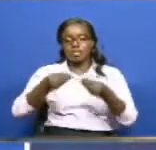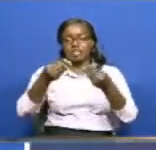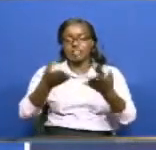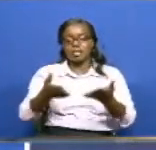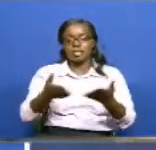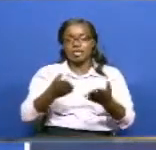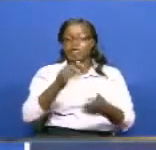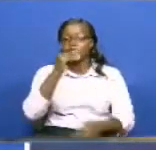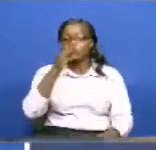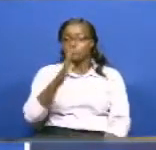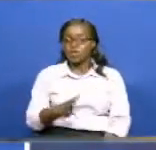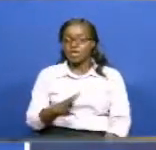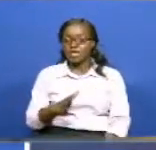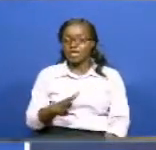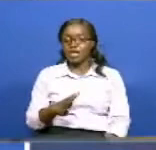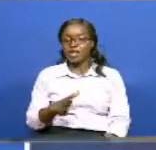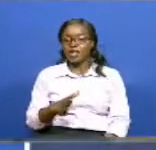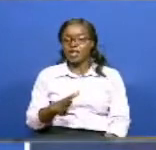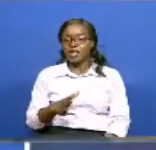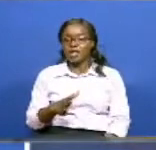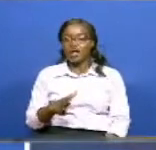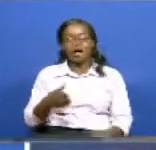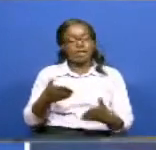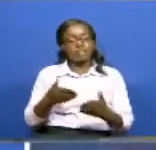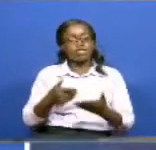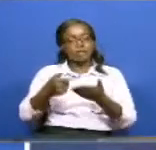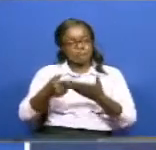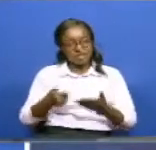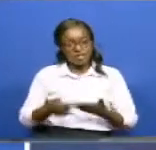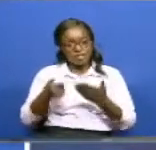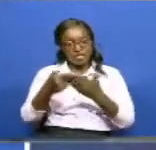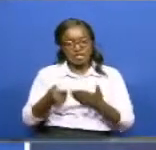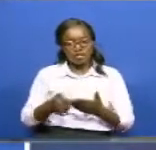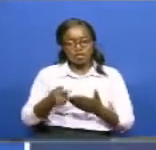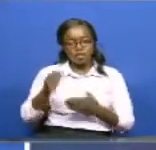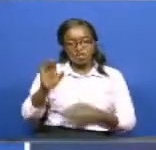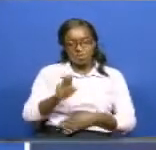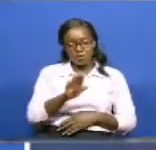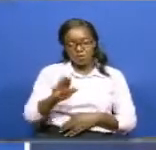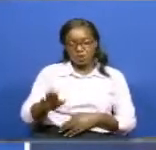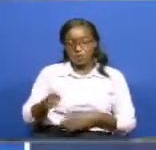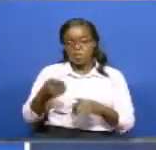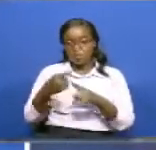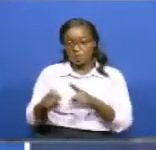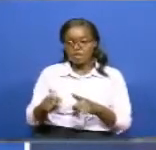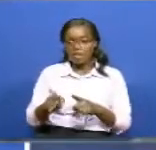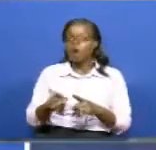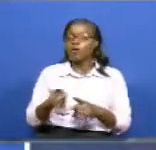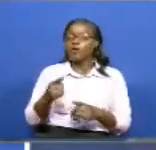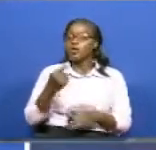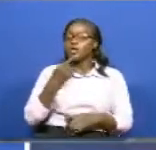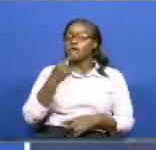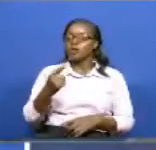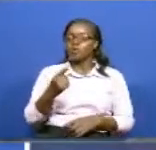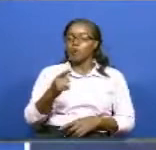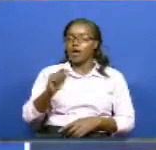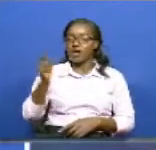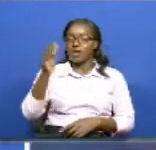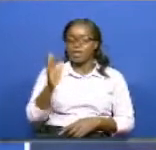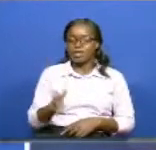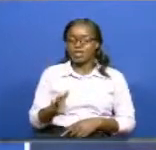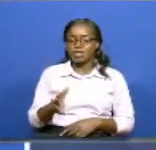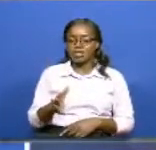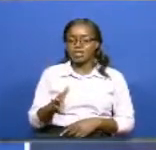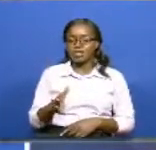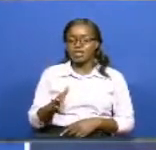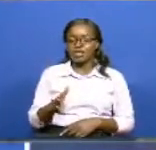the Speaker and find its way to the House. But we want to assure Kenyans that the